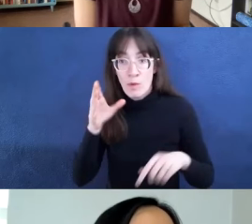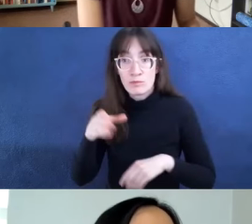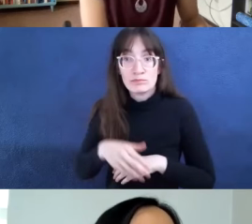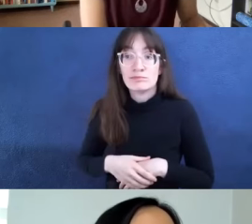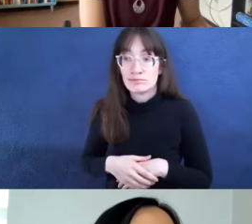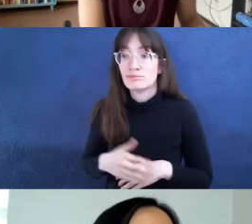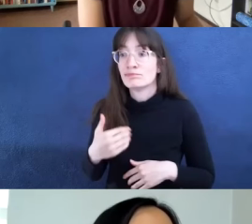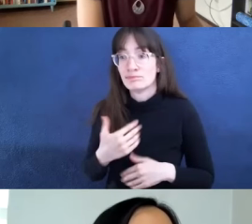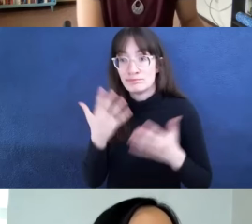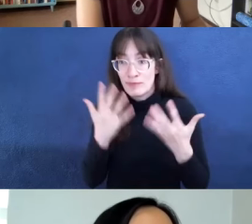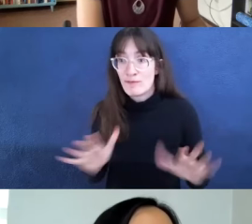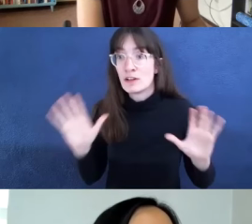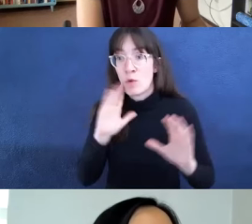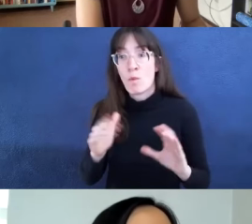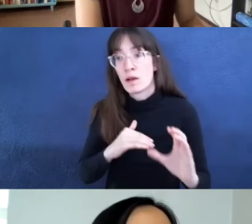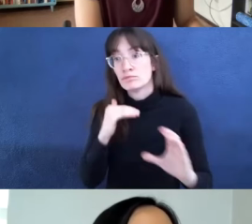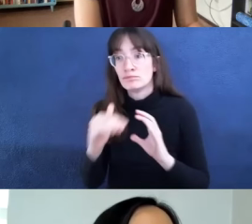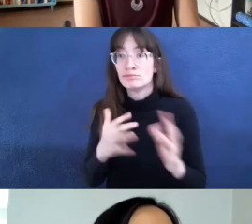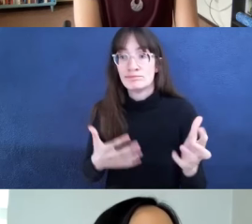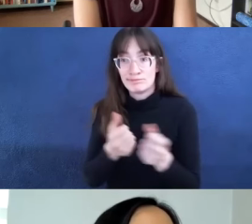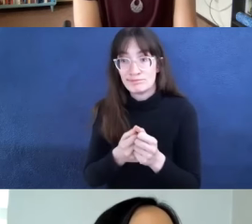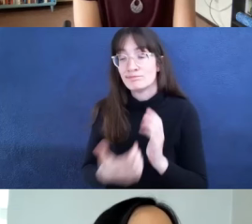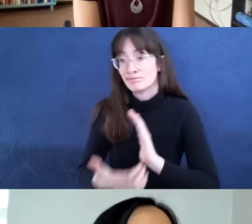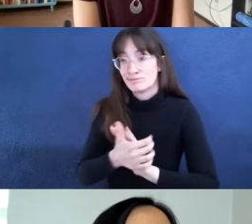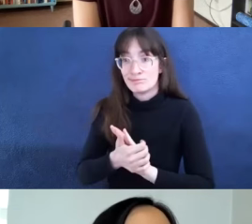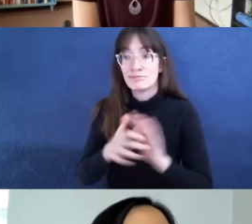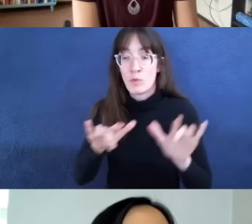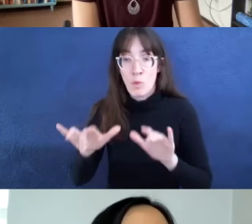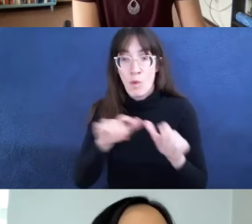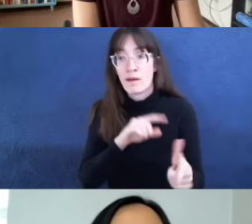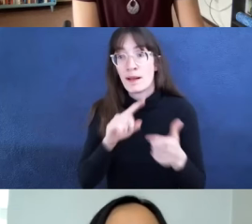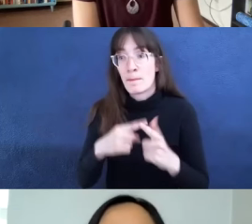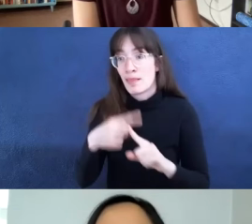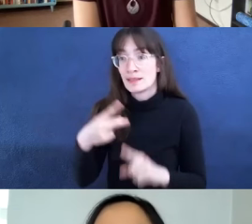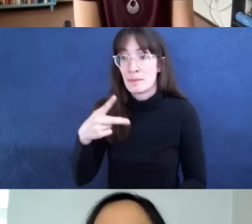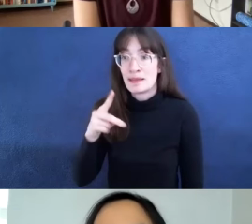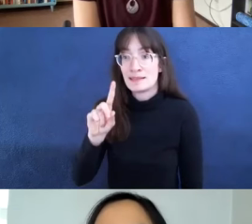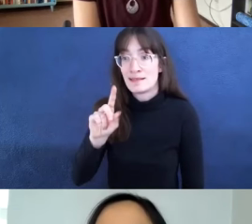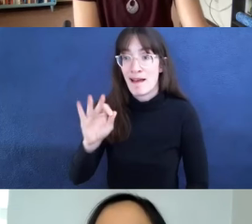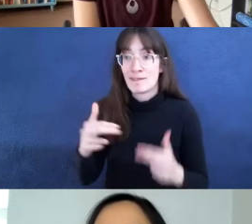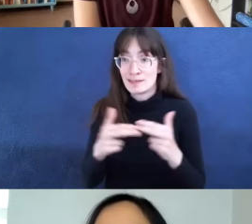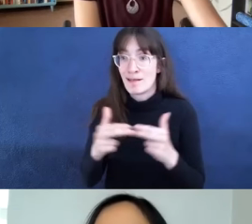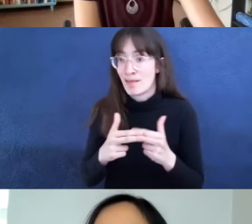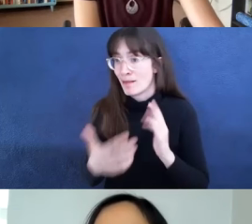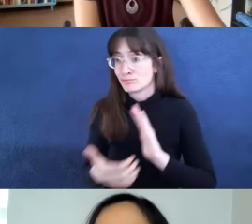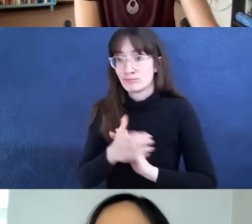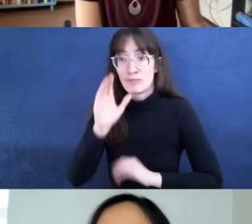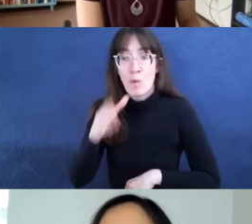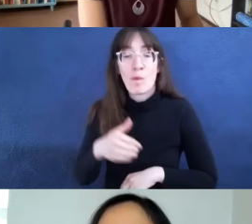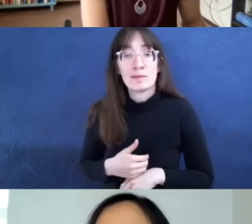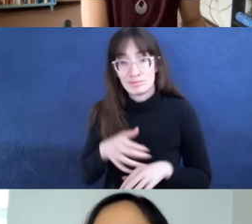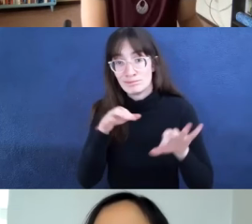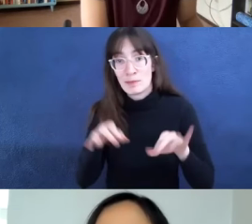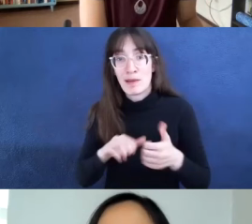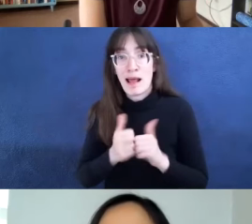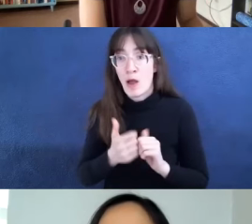email with a link to the recording of the webinar and a PDF of the PowerPoint slides, as well as information on how to receive a certificate